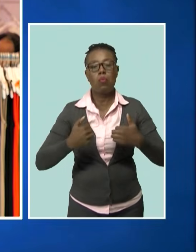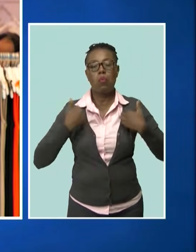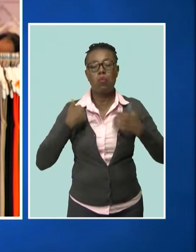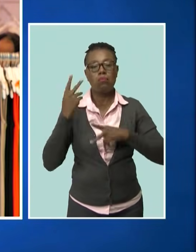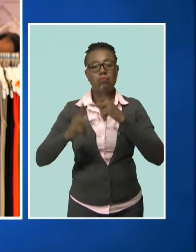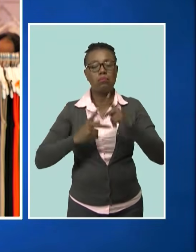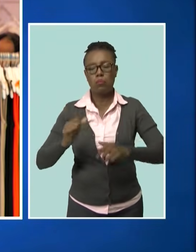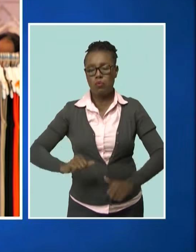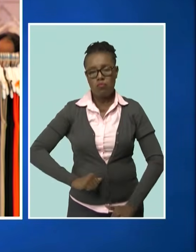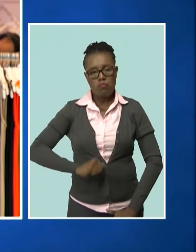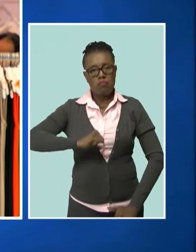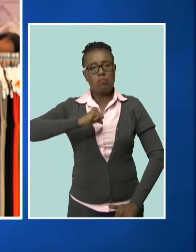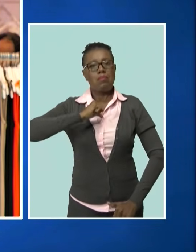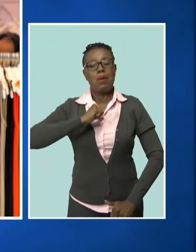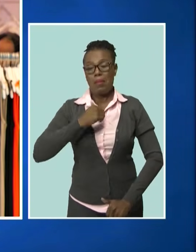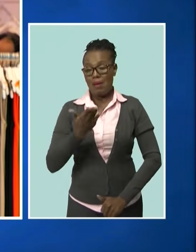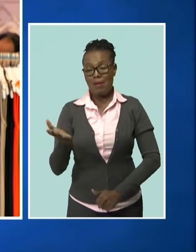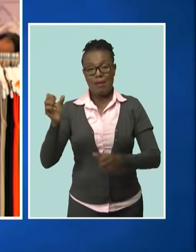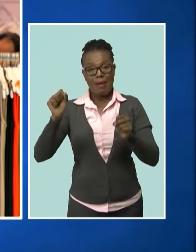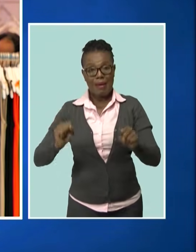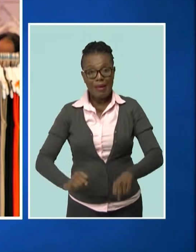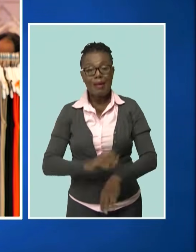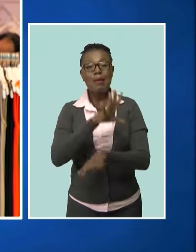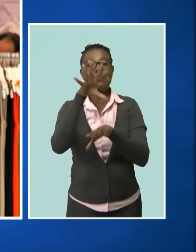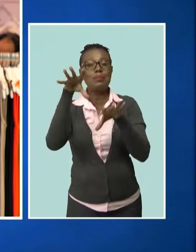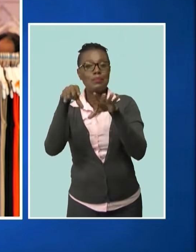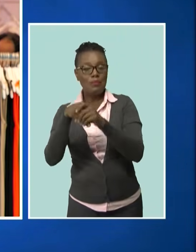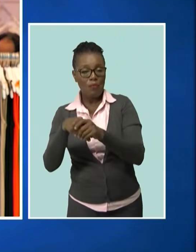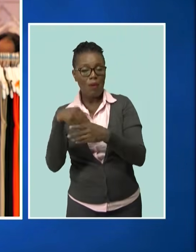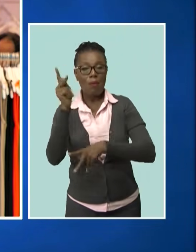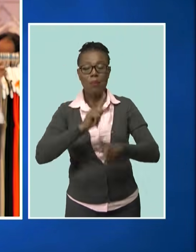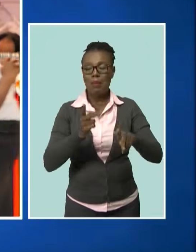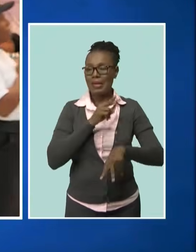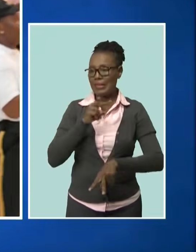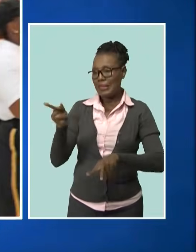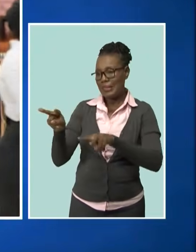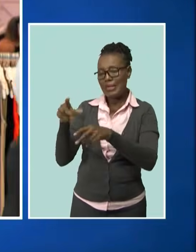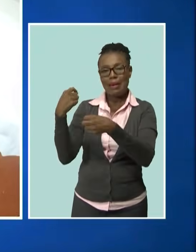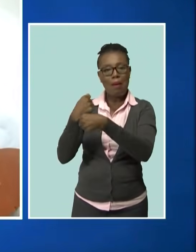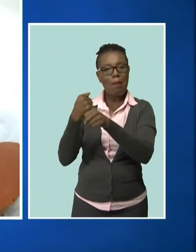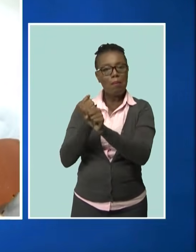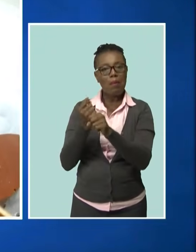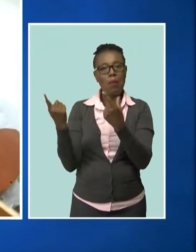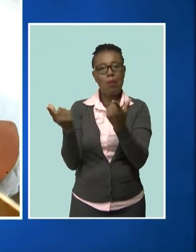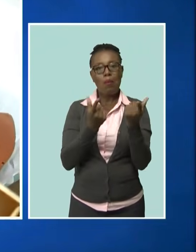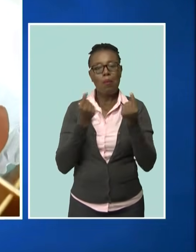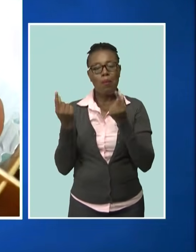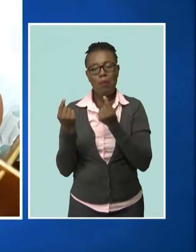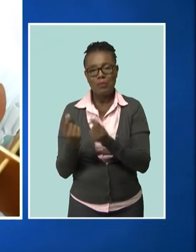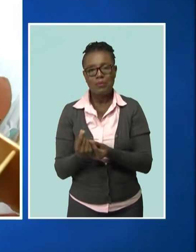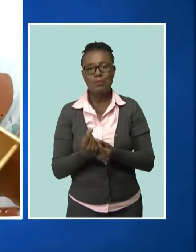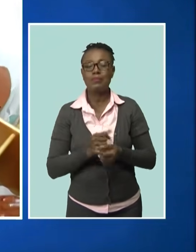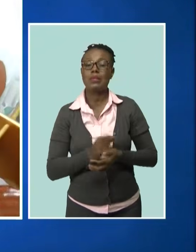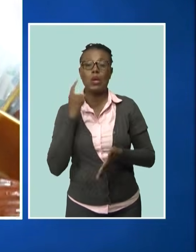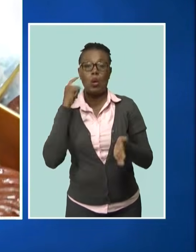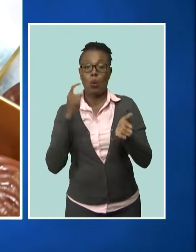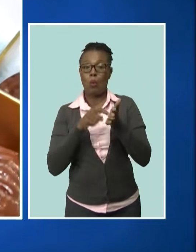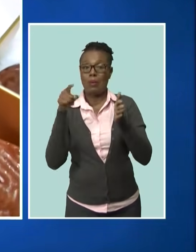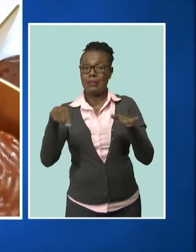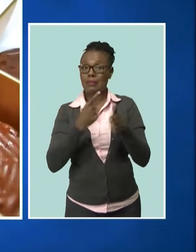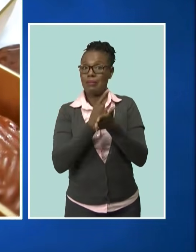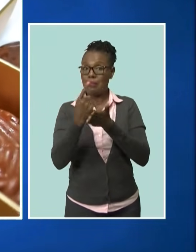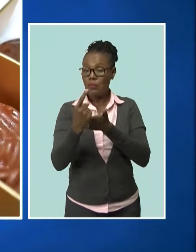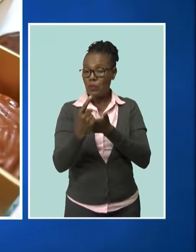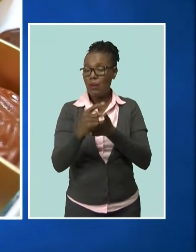have exposed our entrepreneurs to the public. The YES official said it's hoped the National Youth Week event, along with